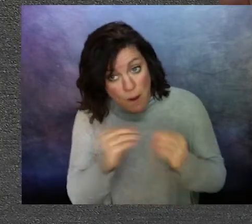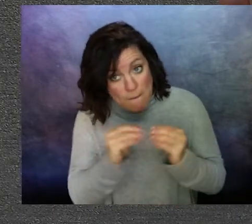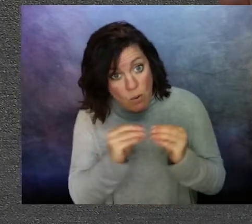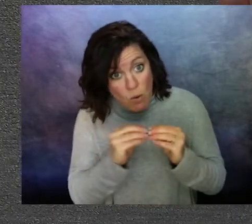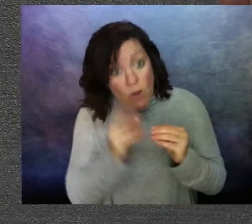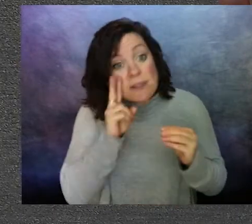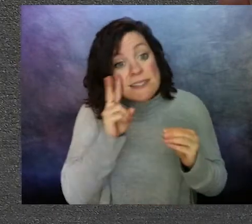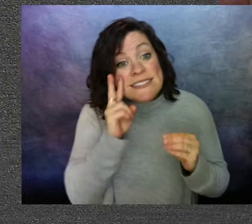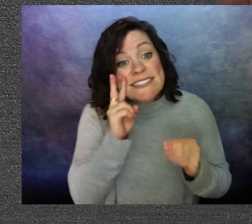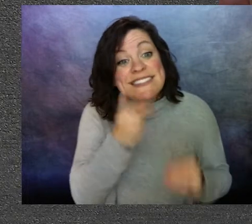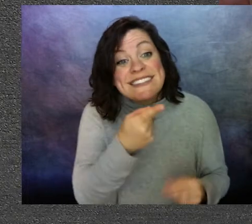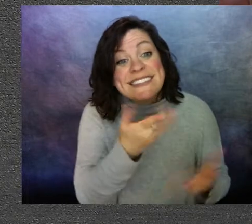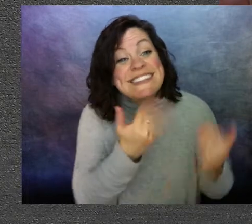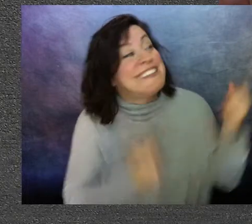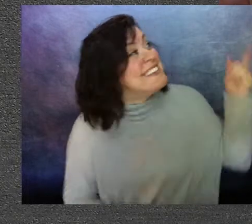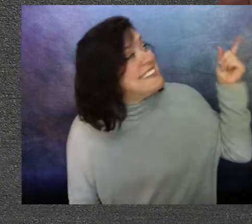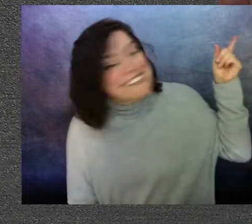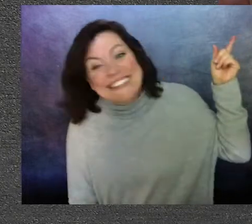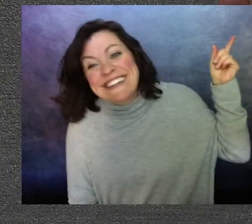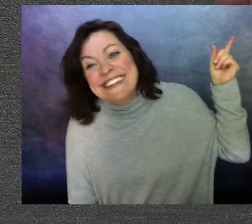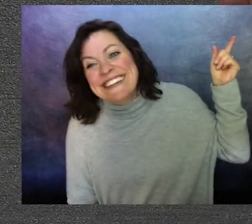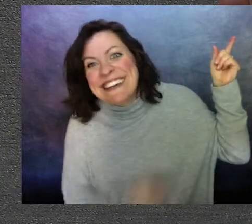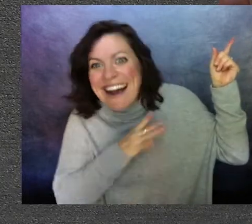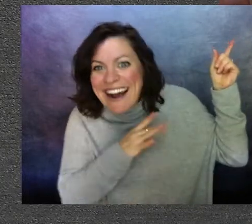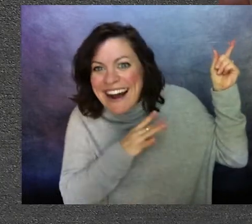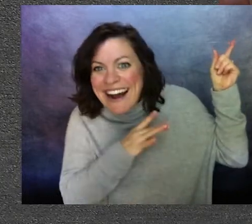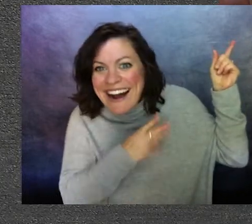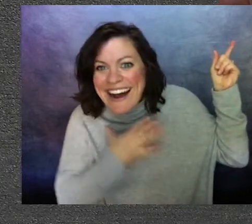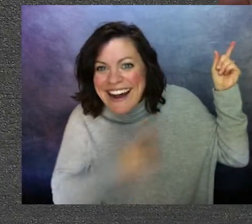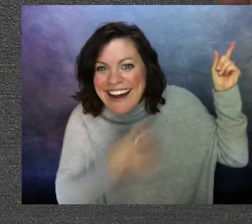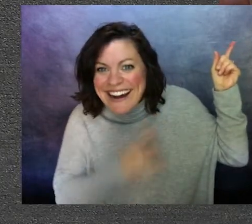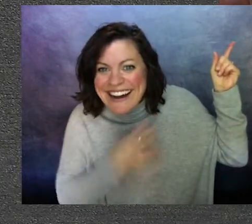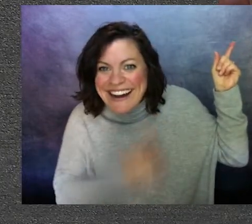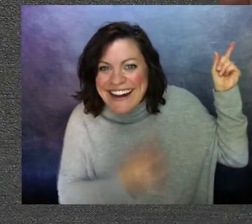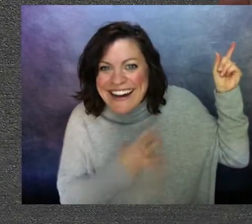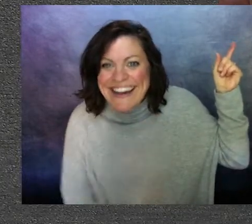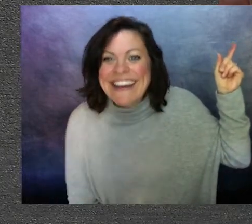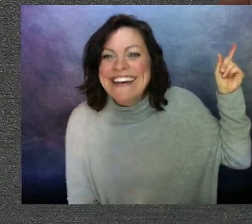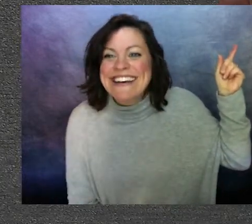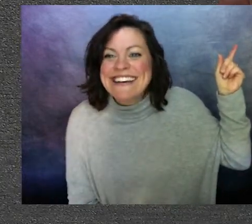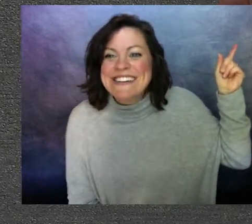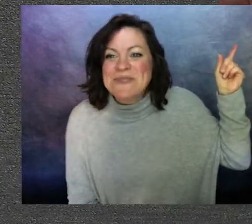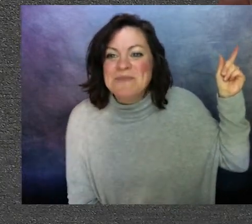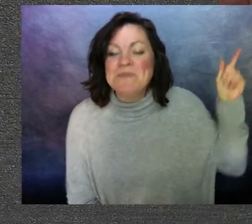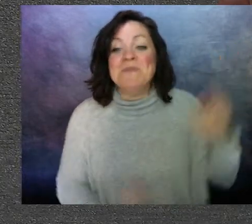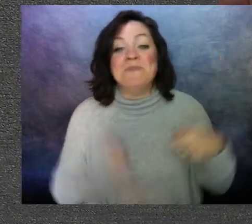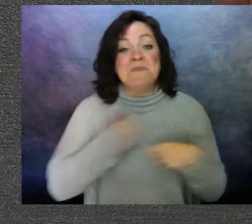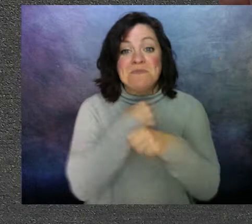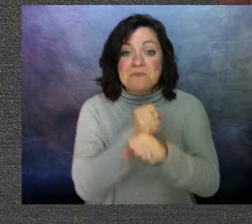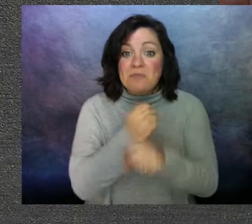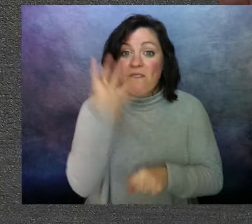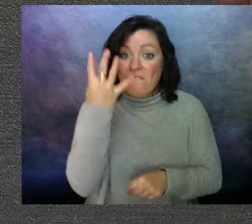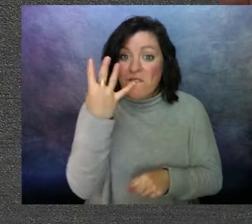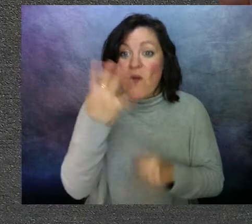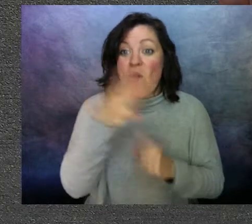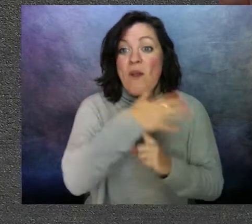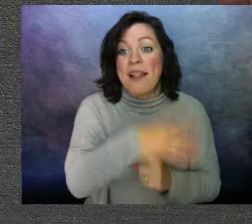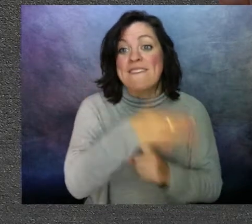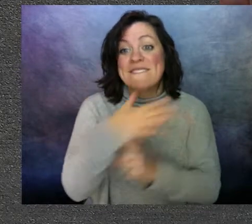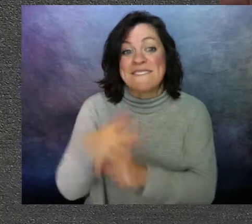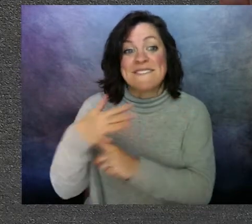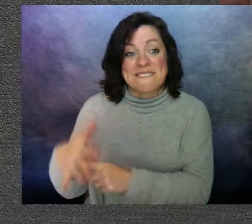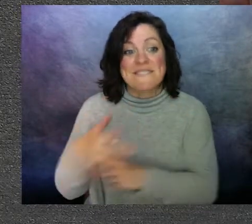to hold that up for everybody at home? Oh, that looks great, doesn't it? Yeah. Okay, and then I made four leaves, so I think I'm just going to